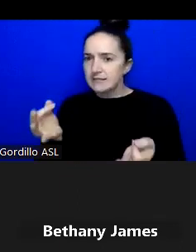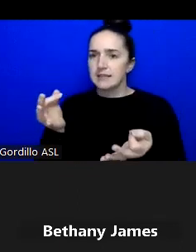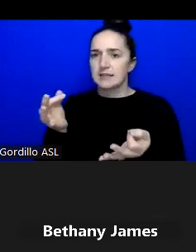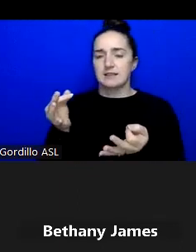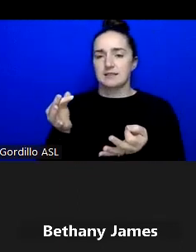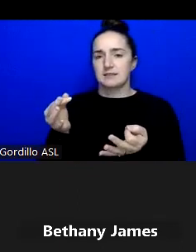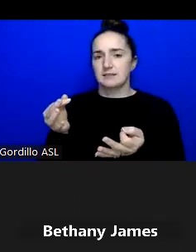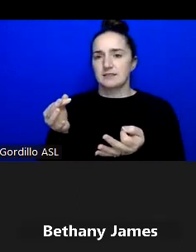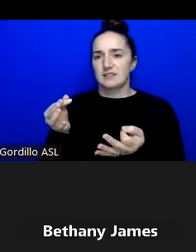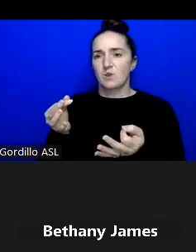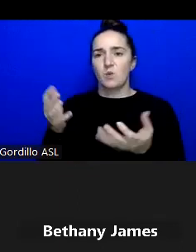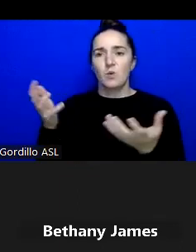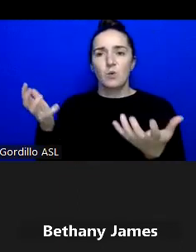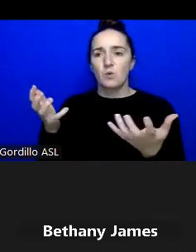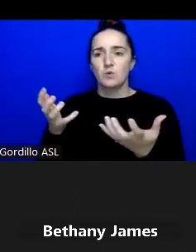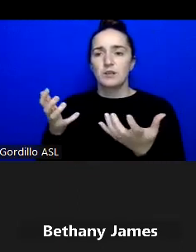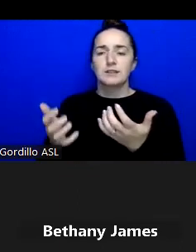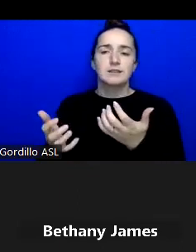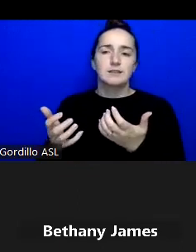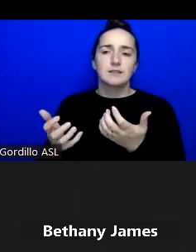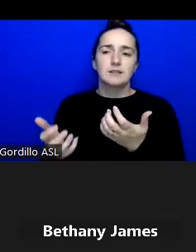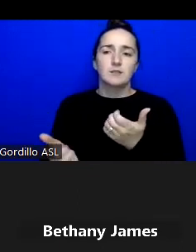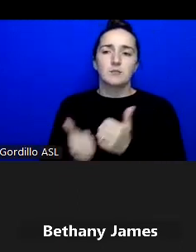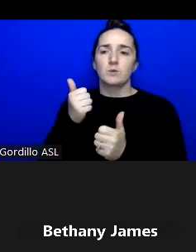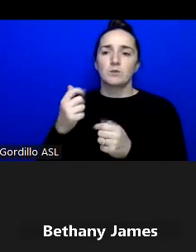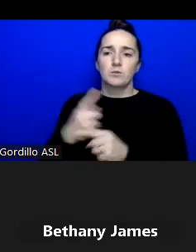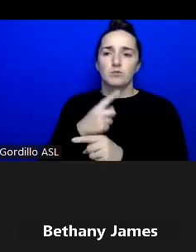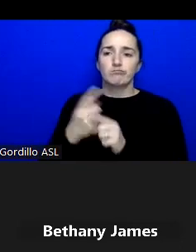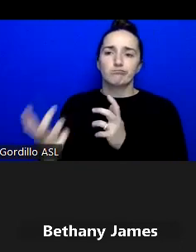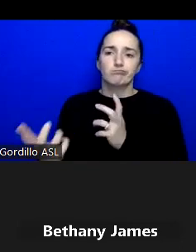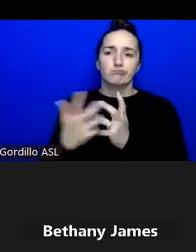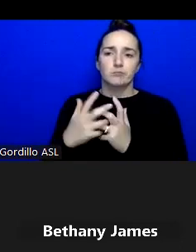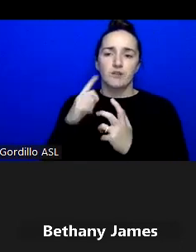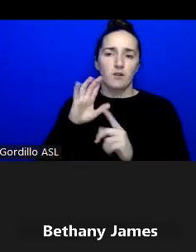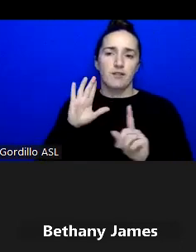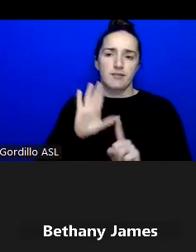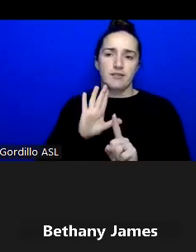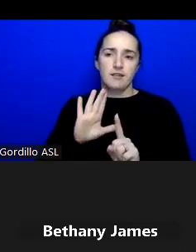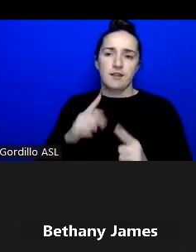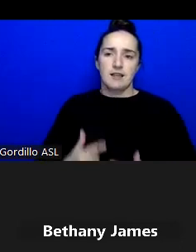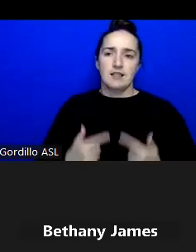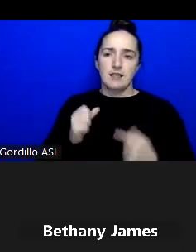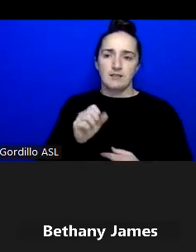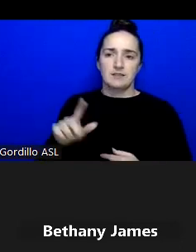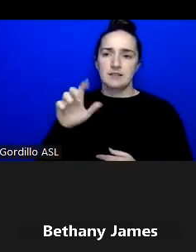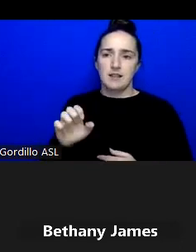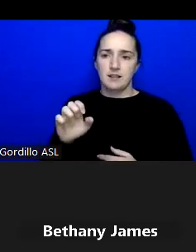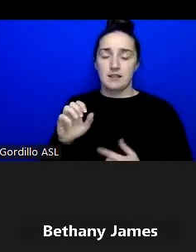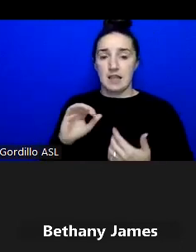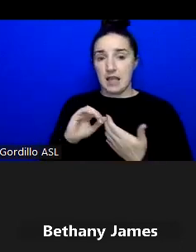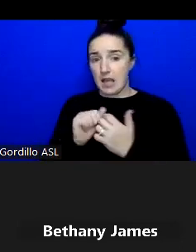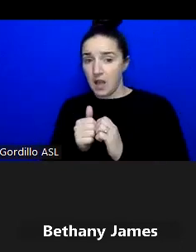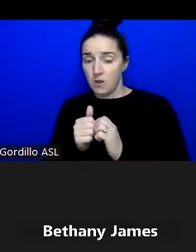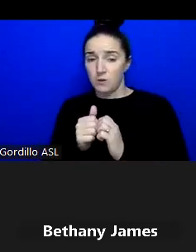about what is going to be the most appropriate for their lifestyle, and how do they get them in? Do they choose the